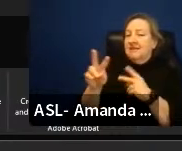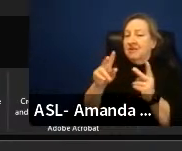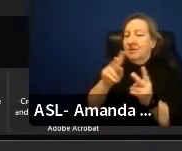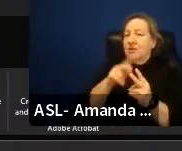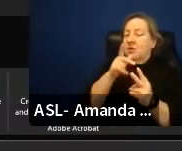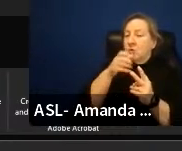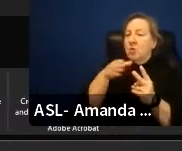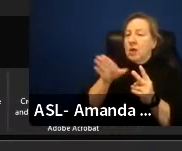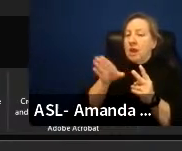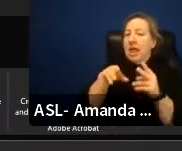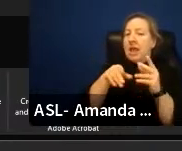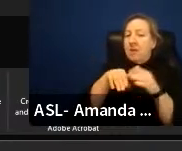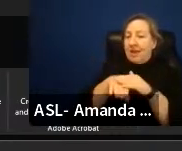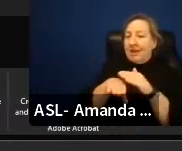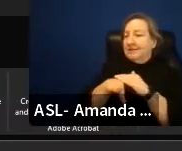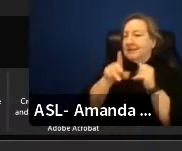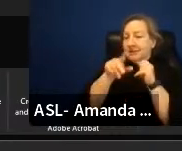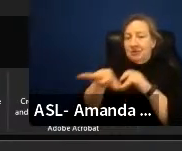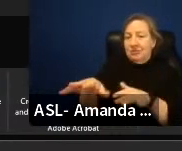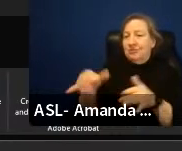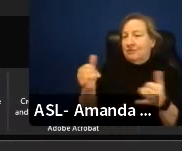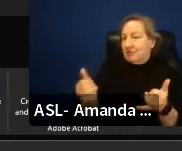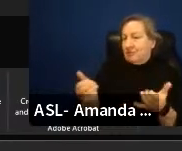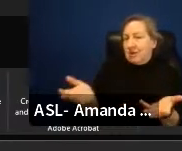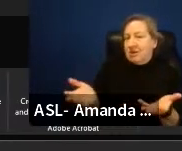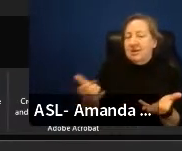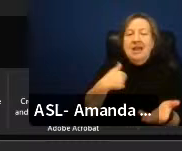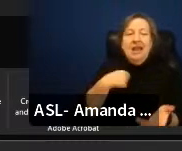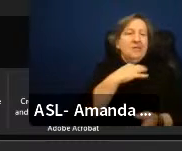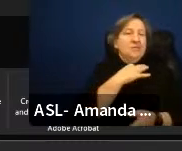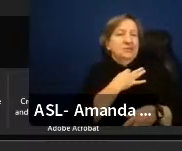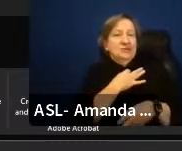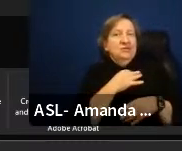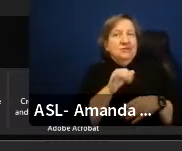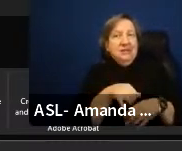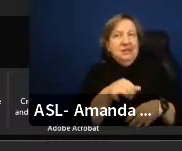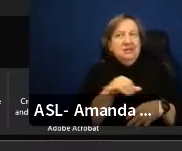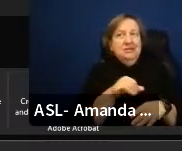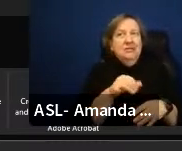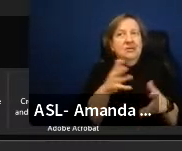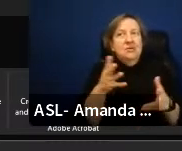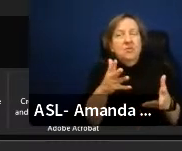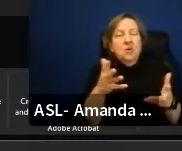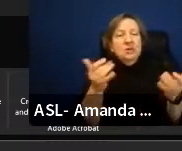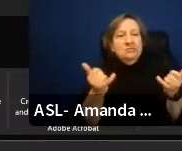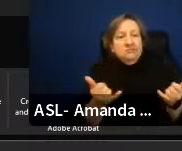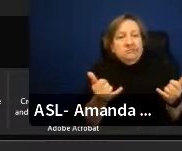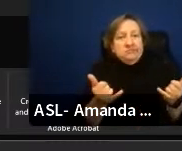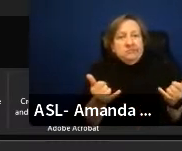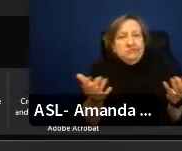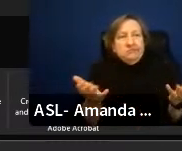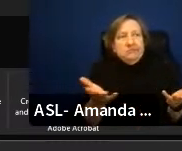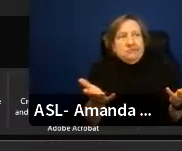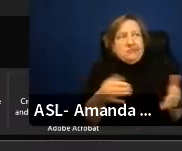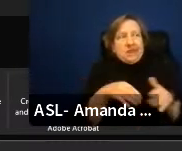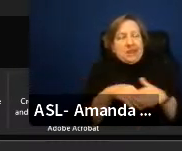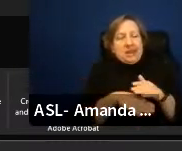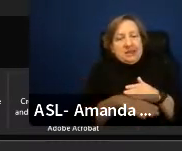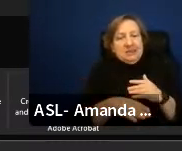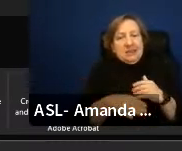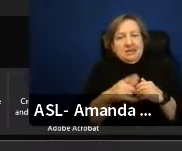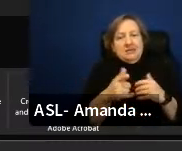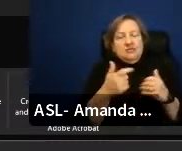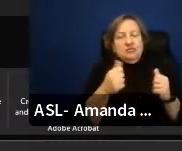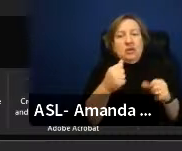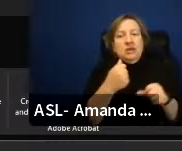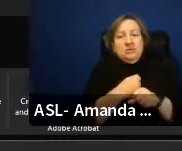allow access to the river. I was very curious on this one about like, what is the existing access that you're trying to make